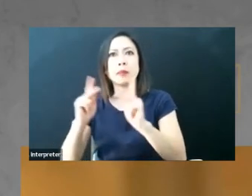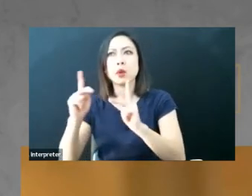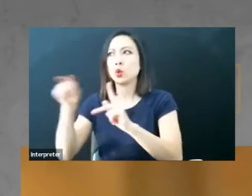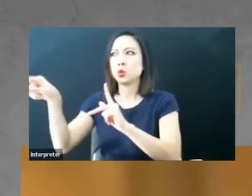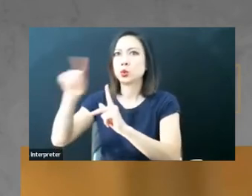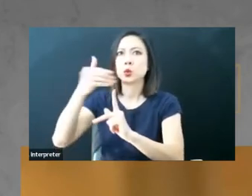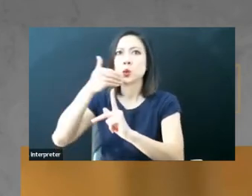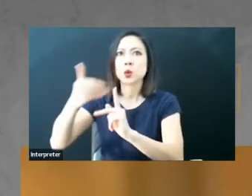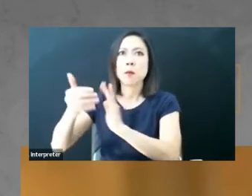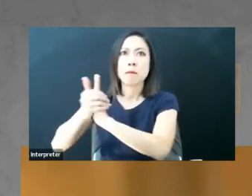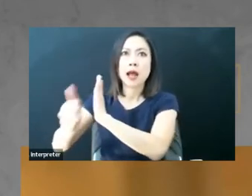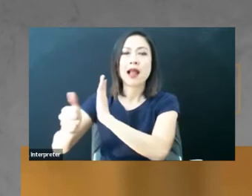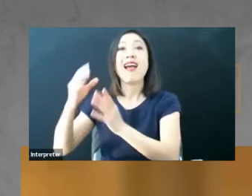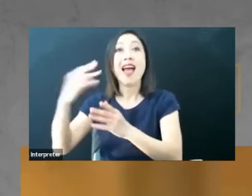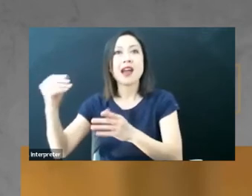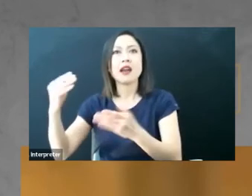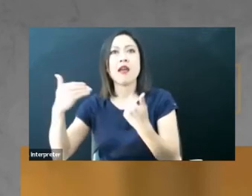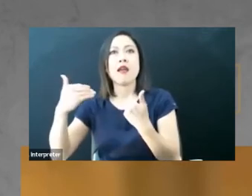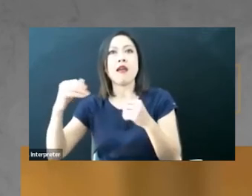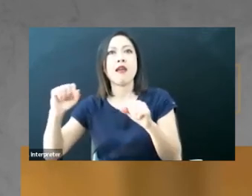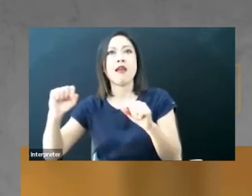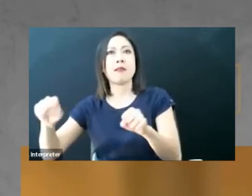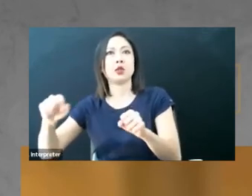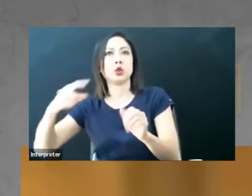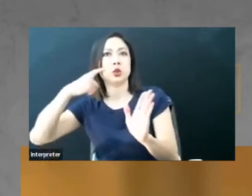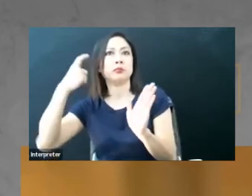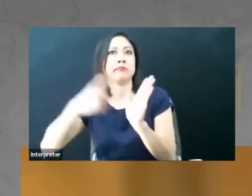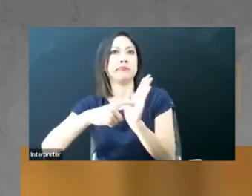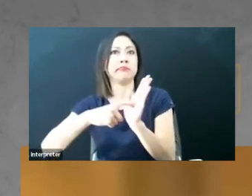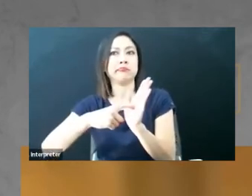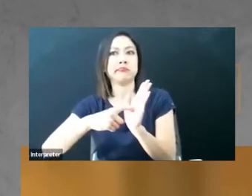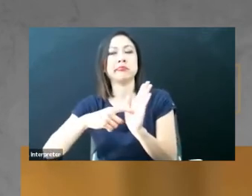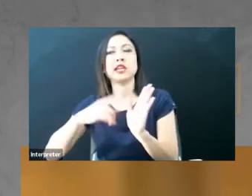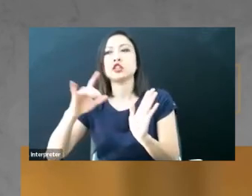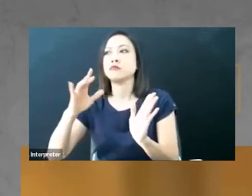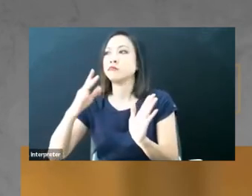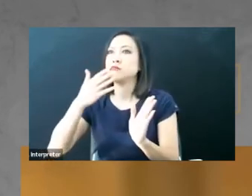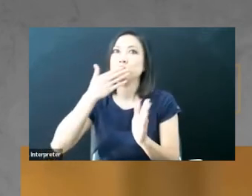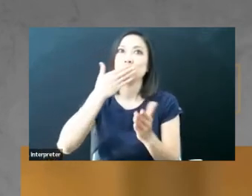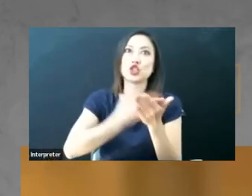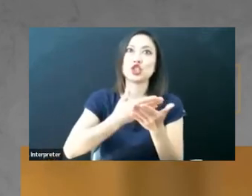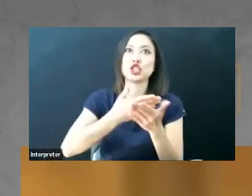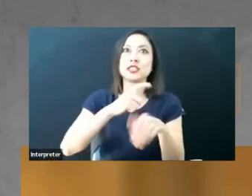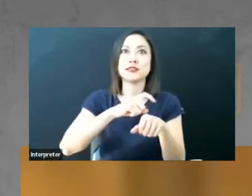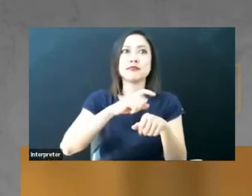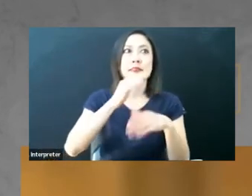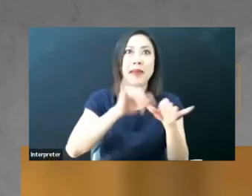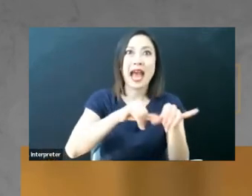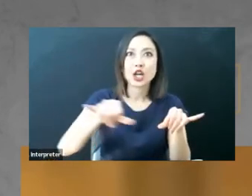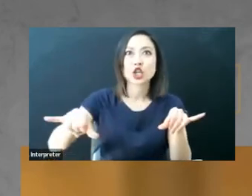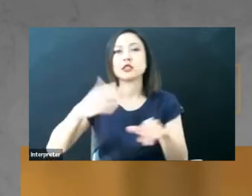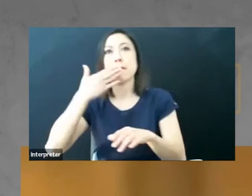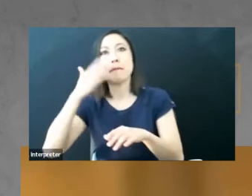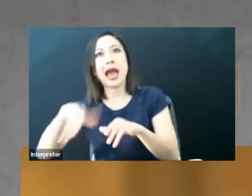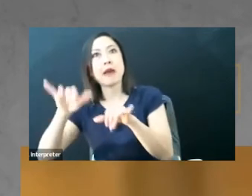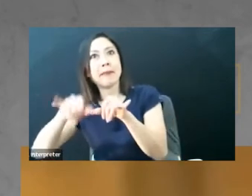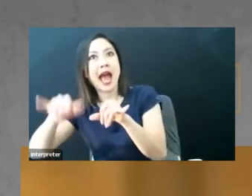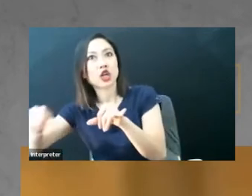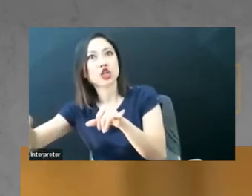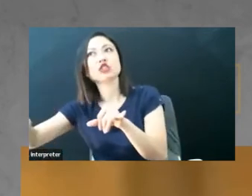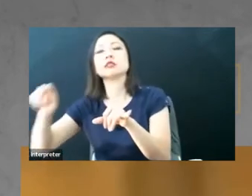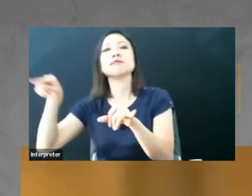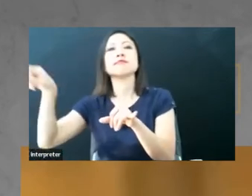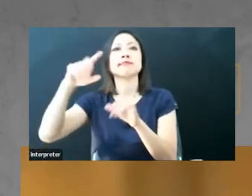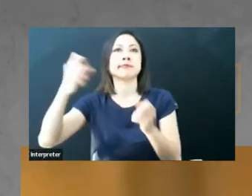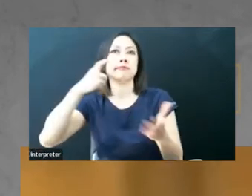good times and bad times, who had seen a lot of different kind of growth elements and requirements. And I think that diversity of experience